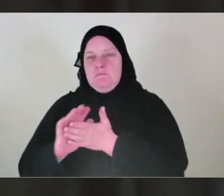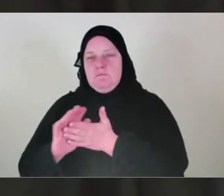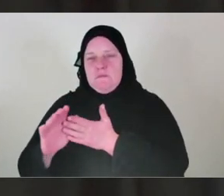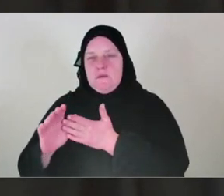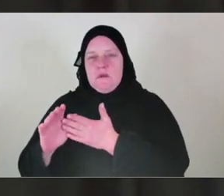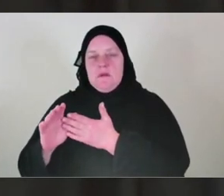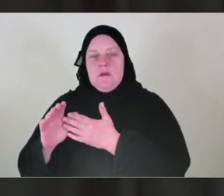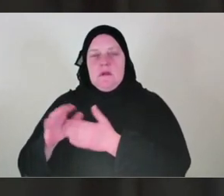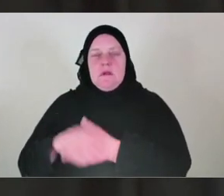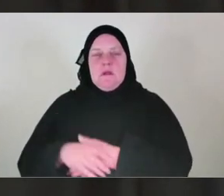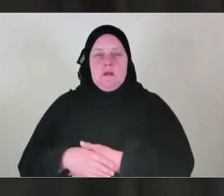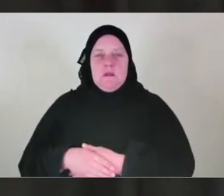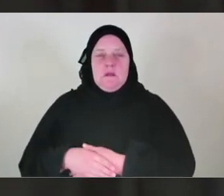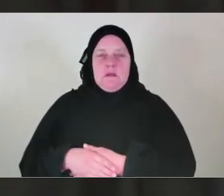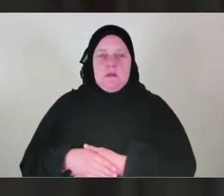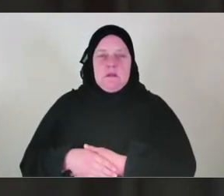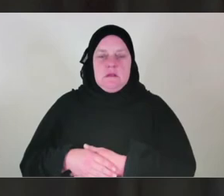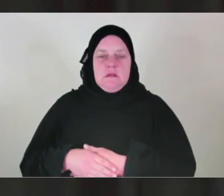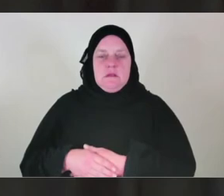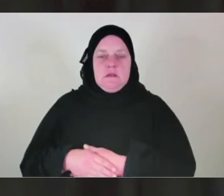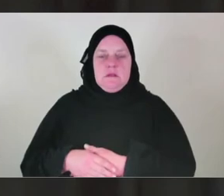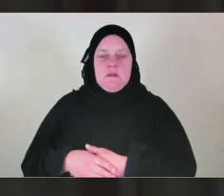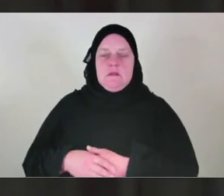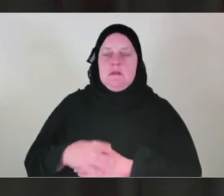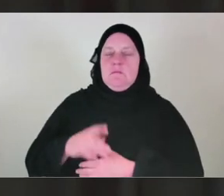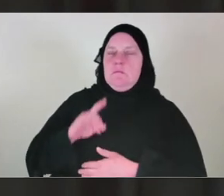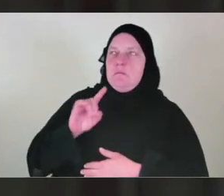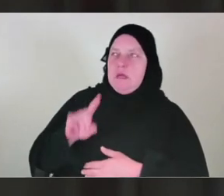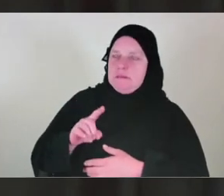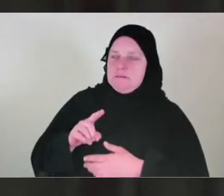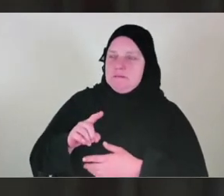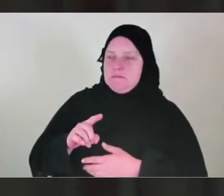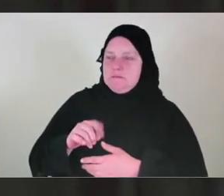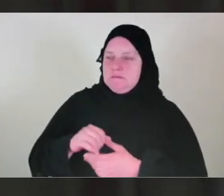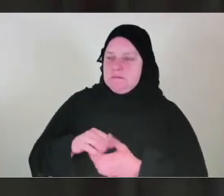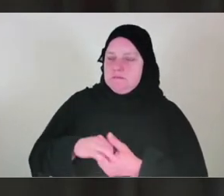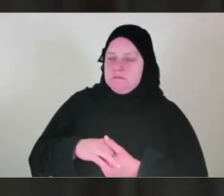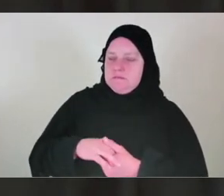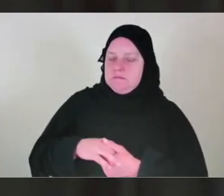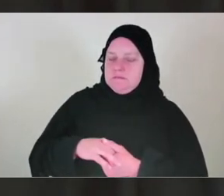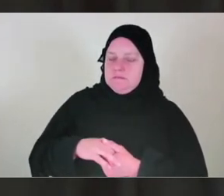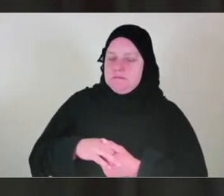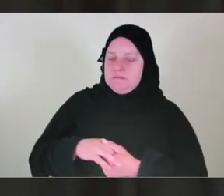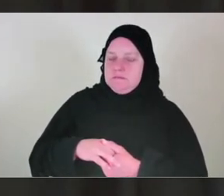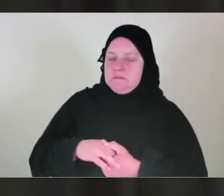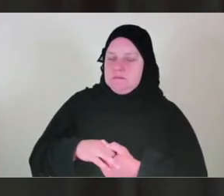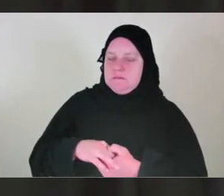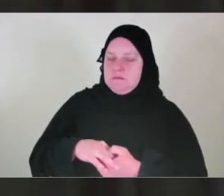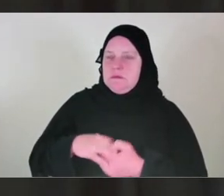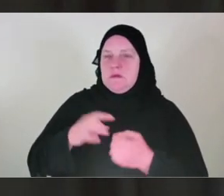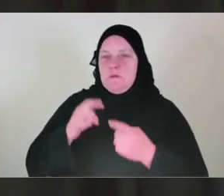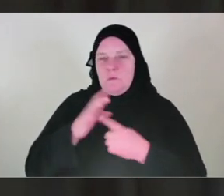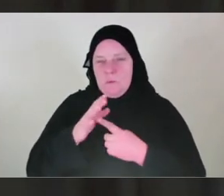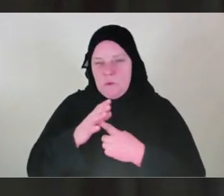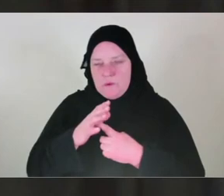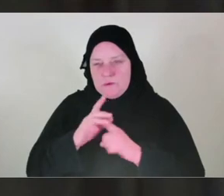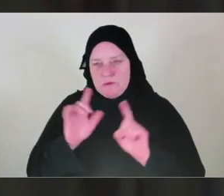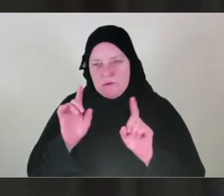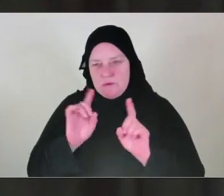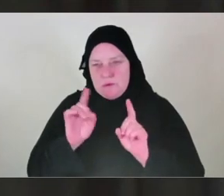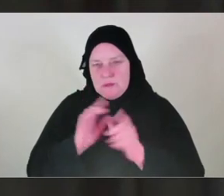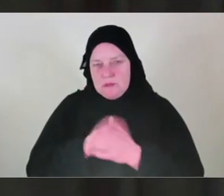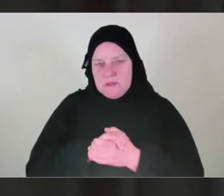we concede that only a righteous person can rule, then all the Arab